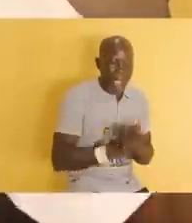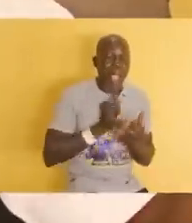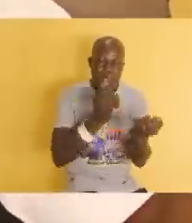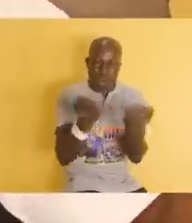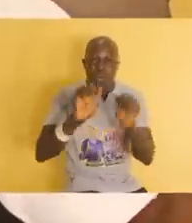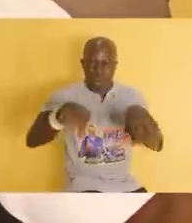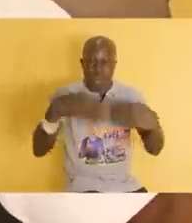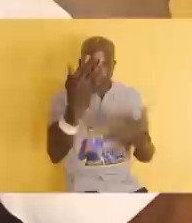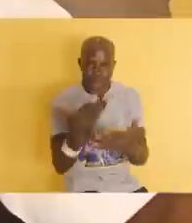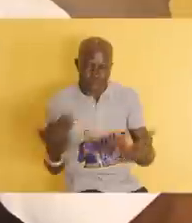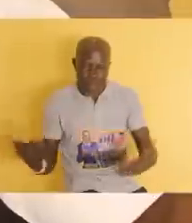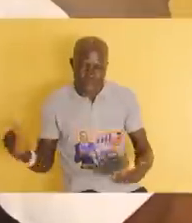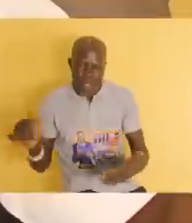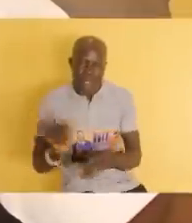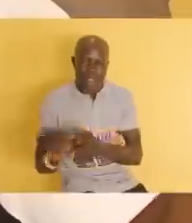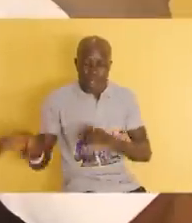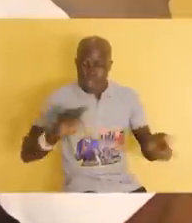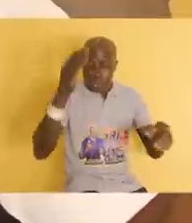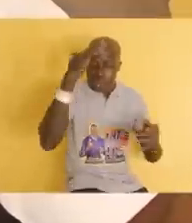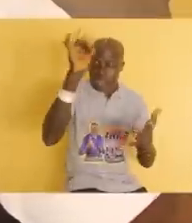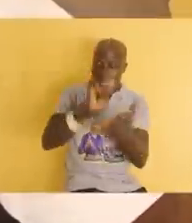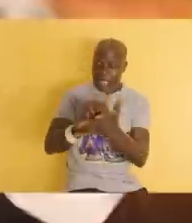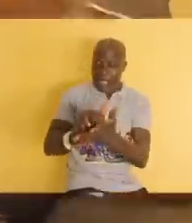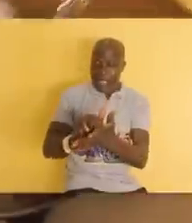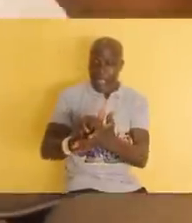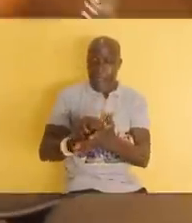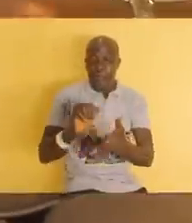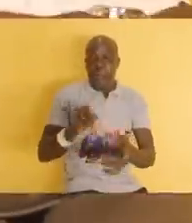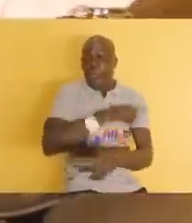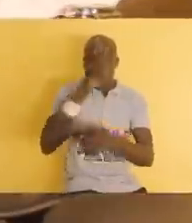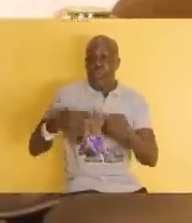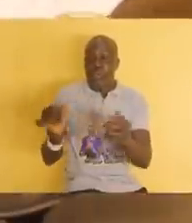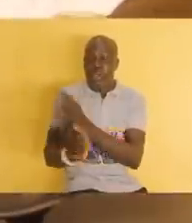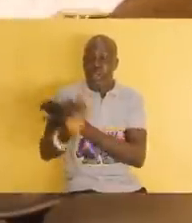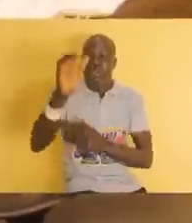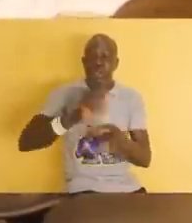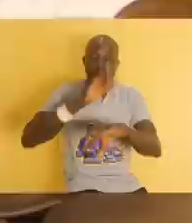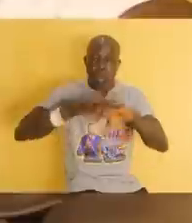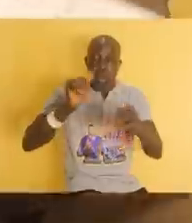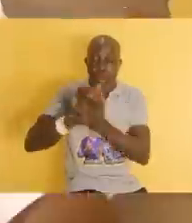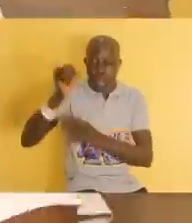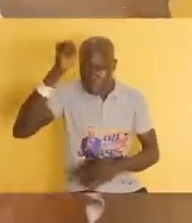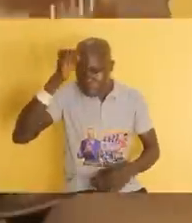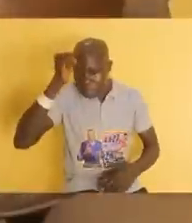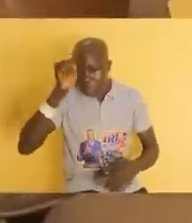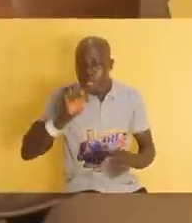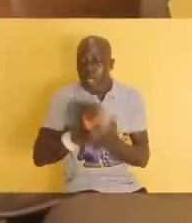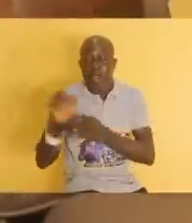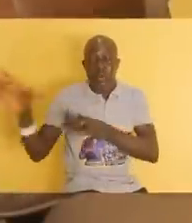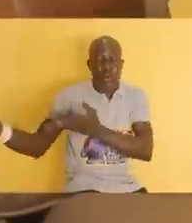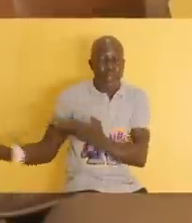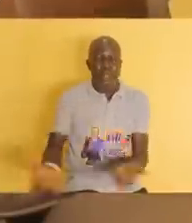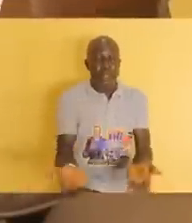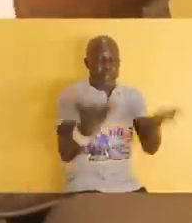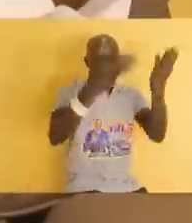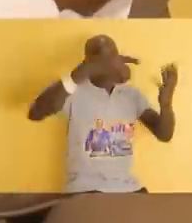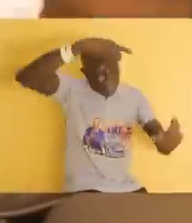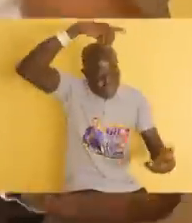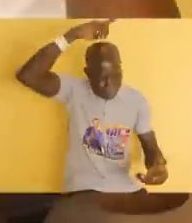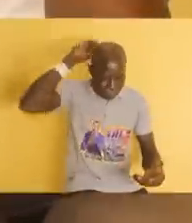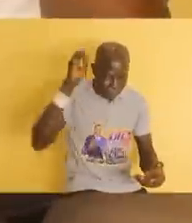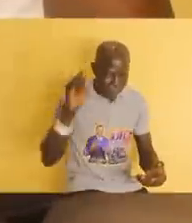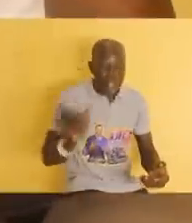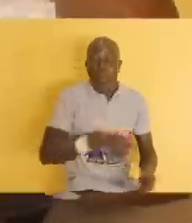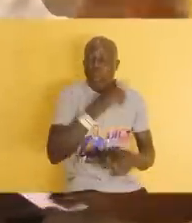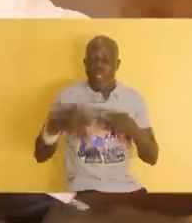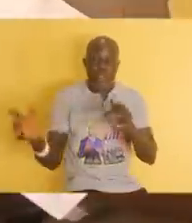ko ile kele kan ba I want to teach you something yo je mo pe you know that me gba olorun ko solu when god rejected saul o de gbe david soke he elevated david